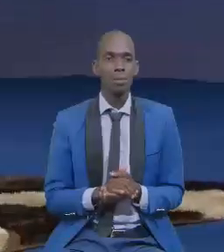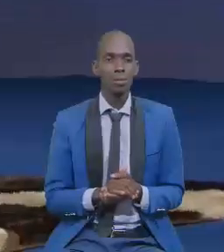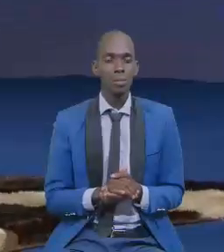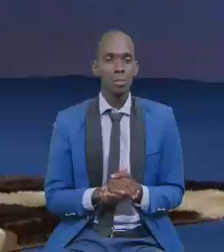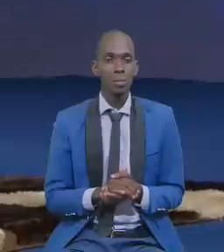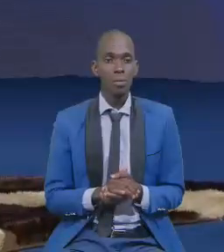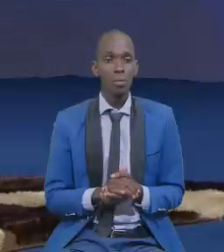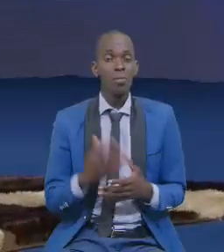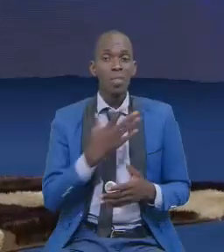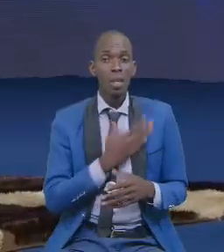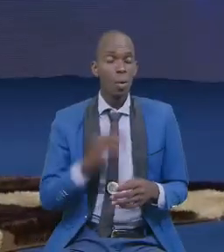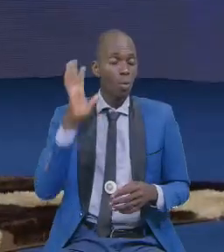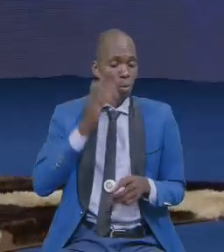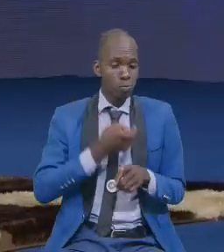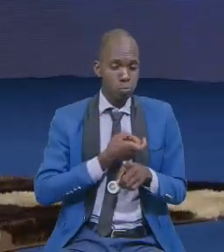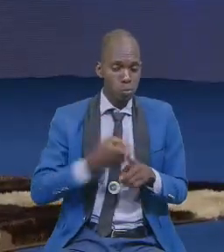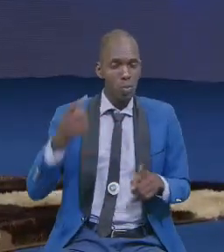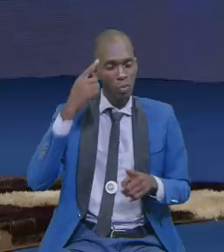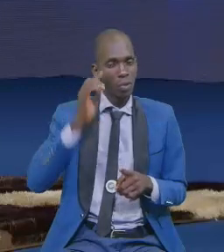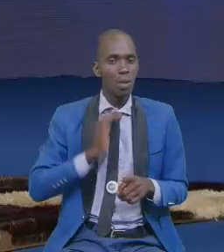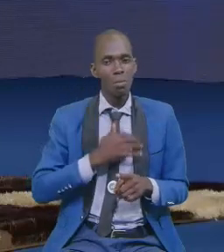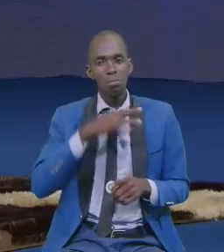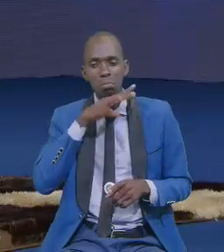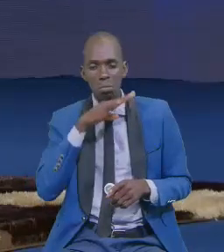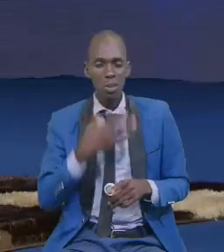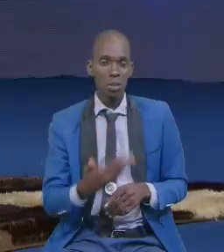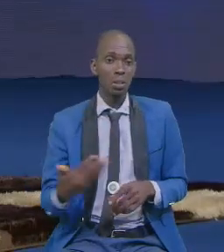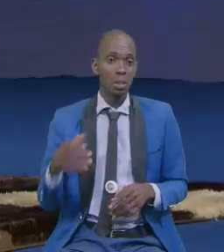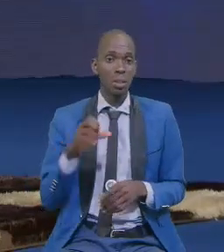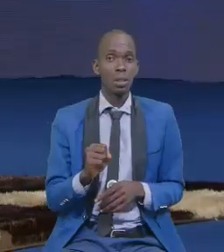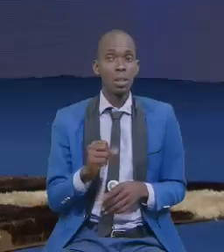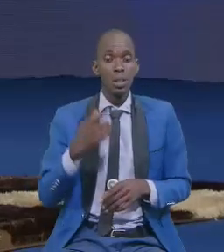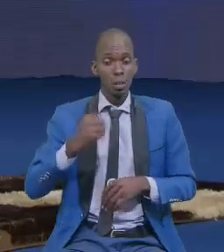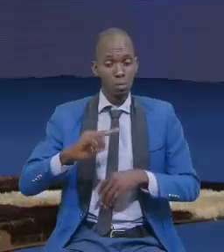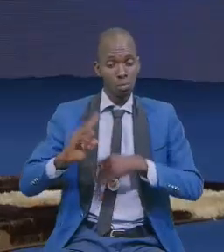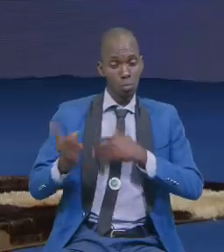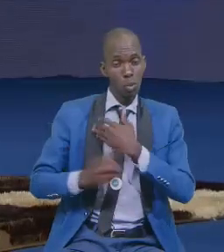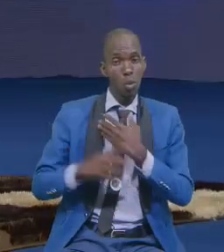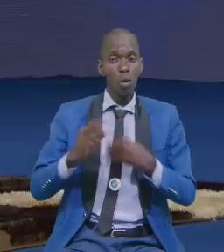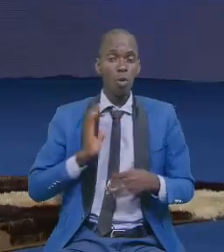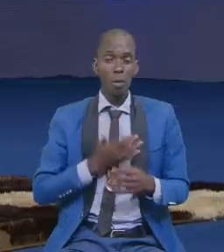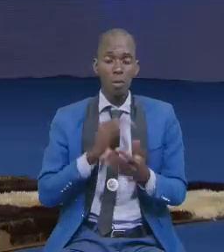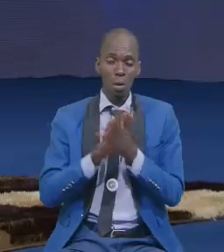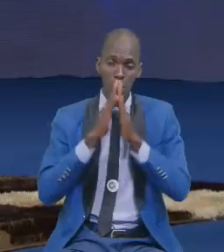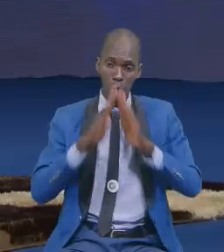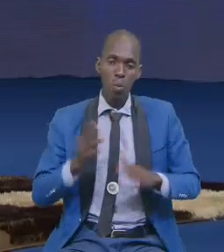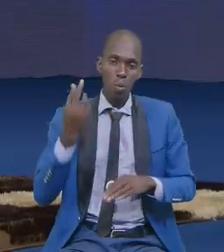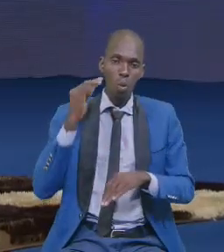and bruised for our iniquities. The chastisement of our peace was upon